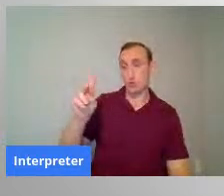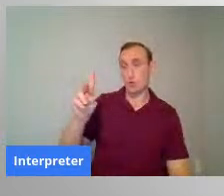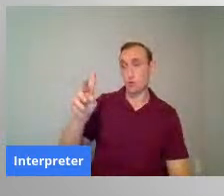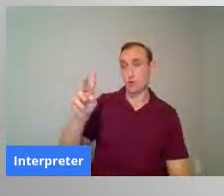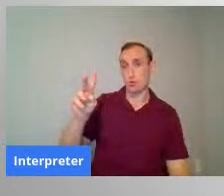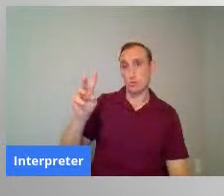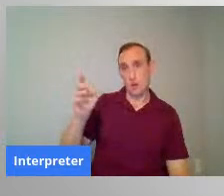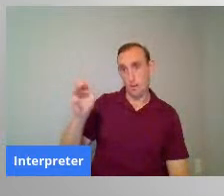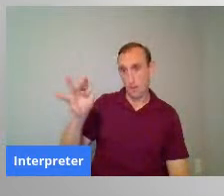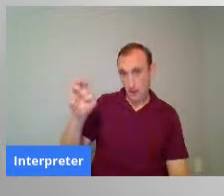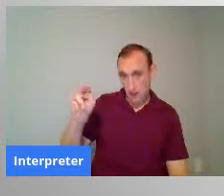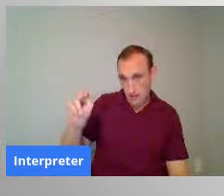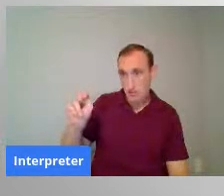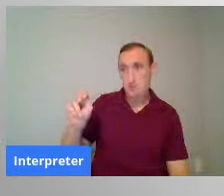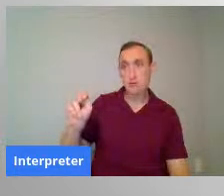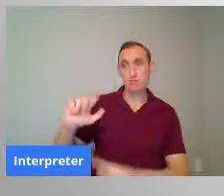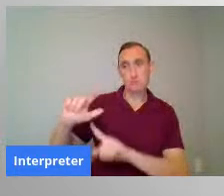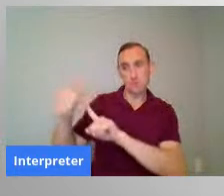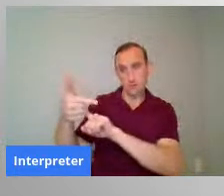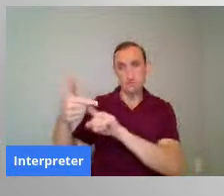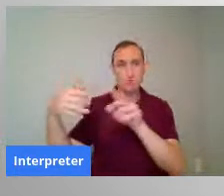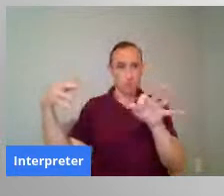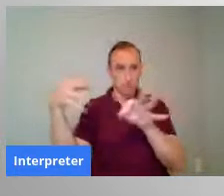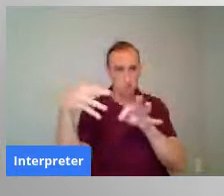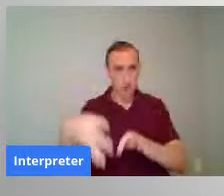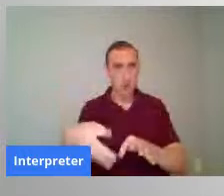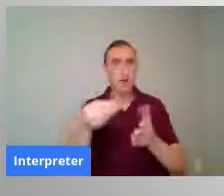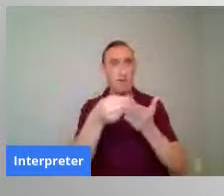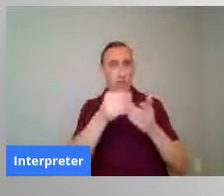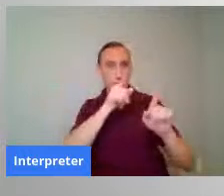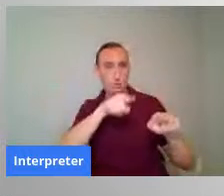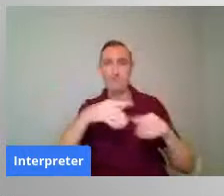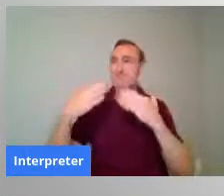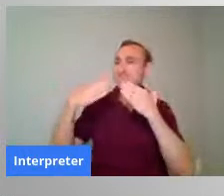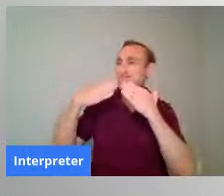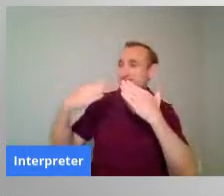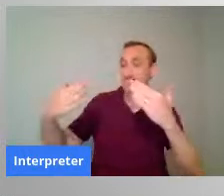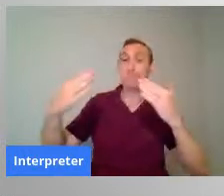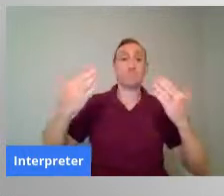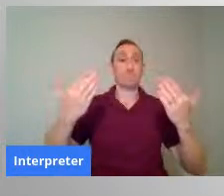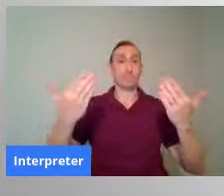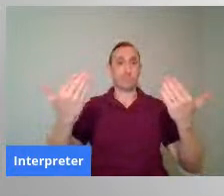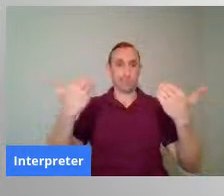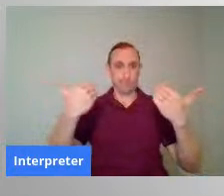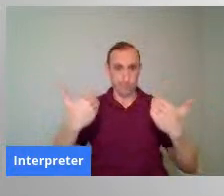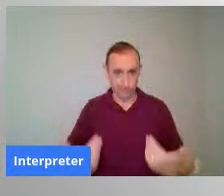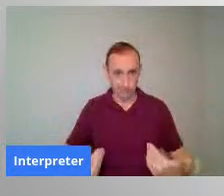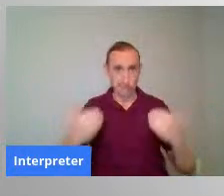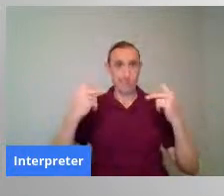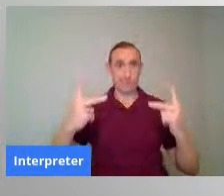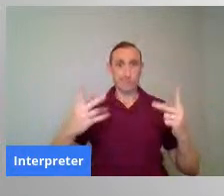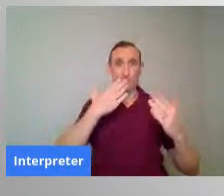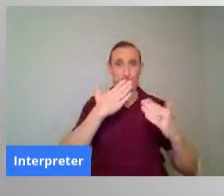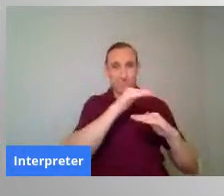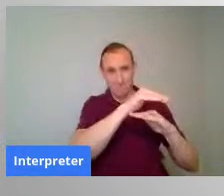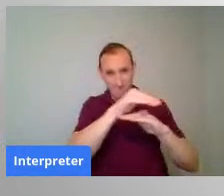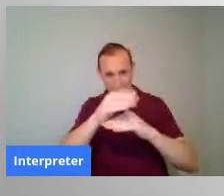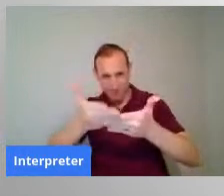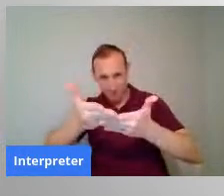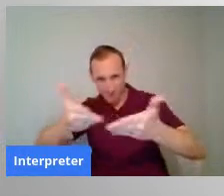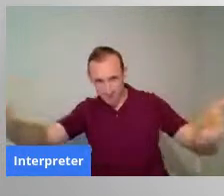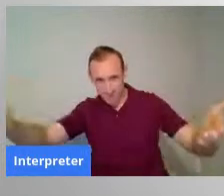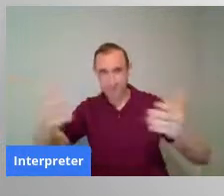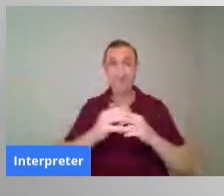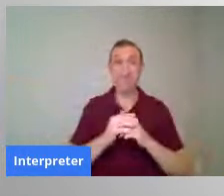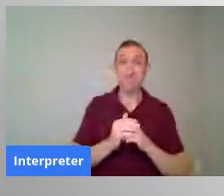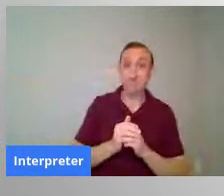this time to present our financial. Thank you. Good evening, Dr. Gant and members of the board. I'd